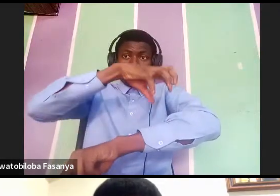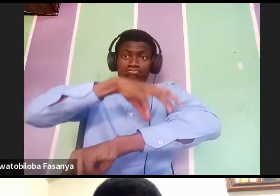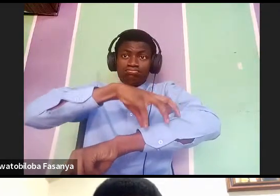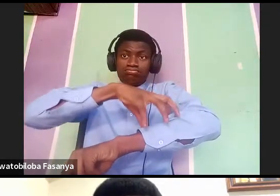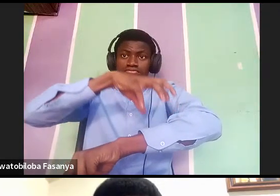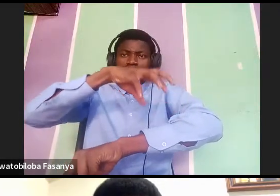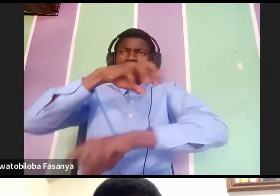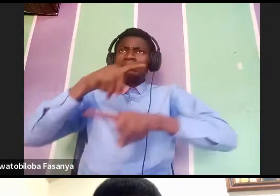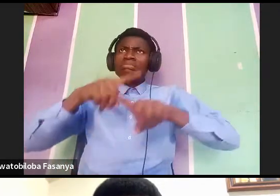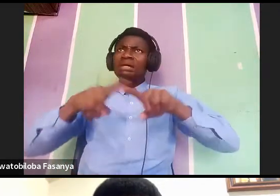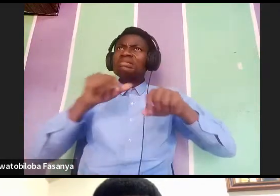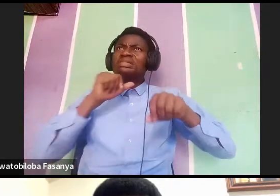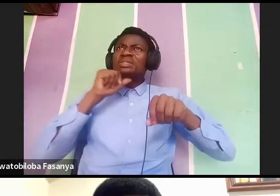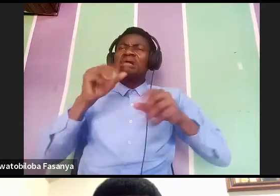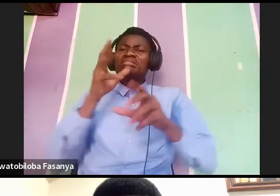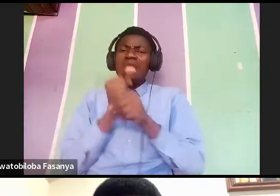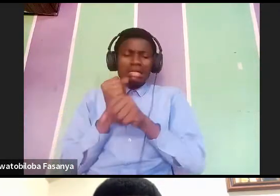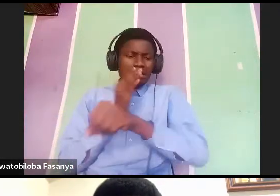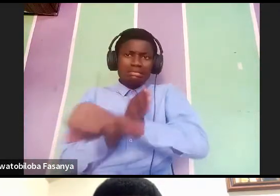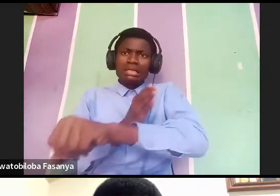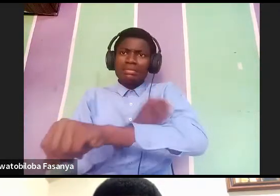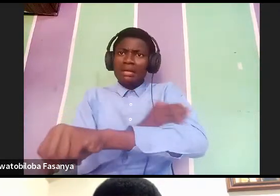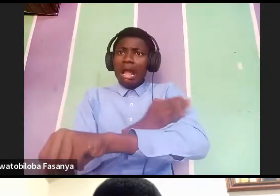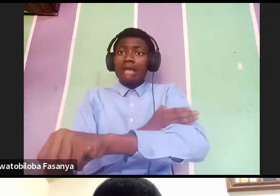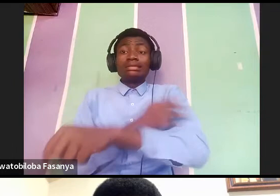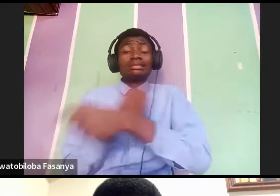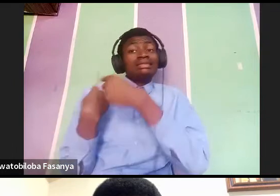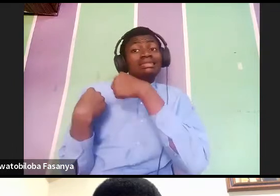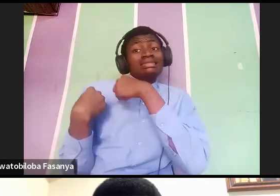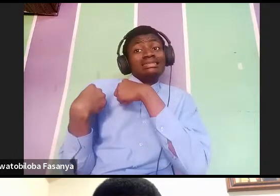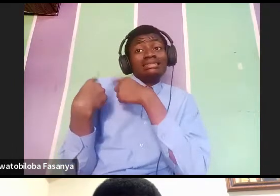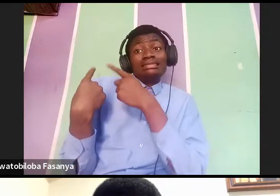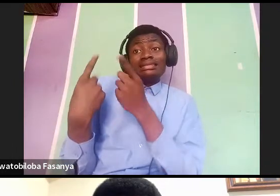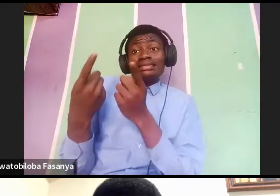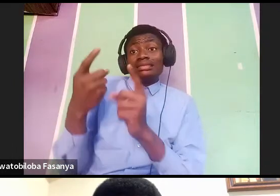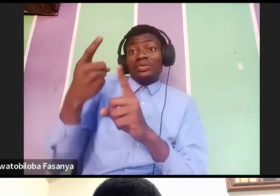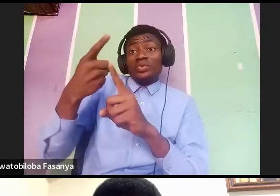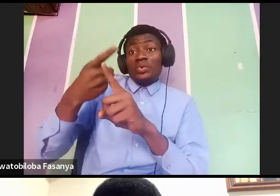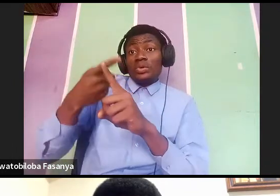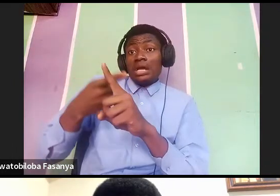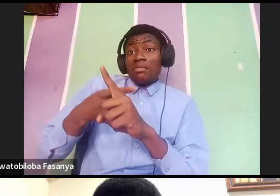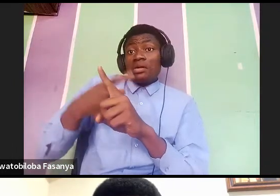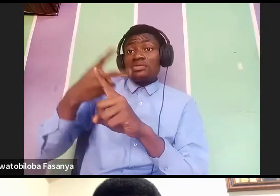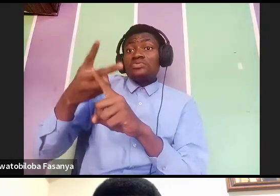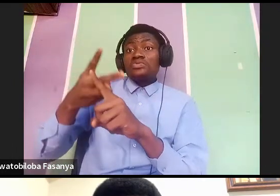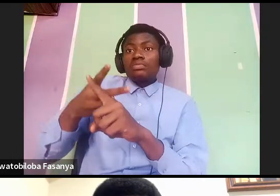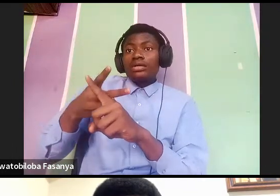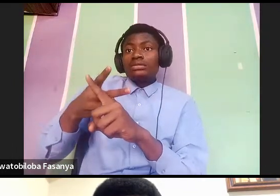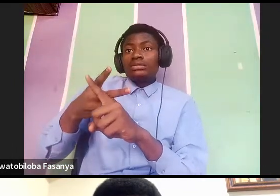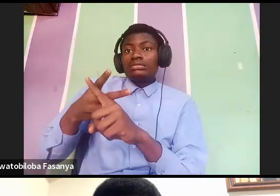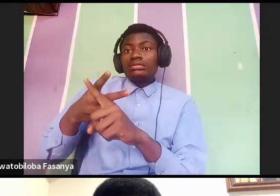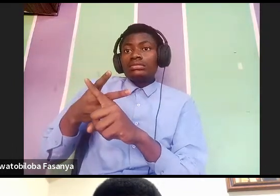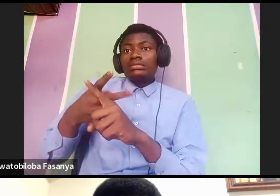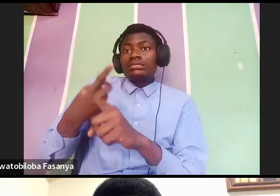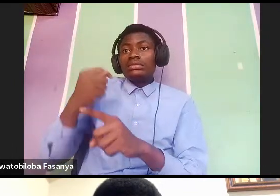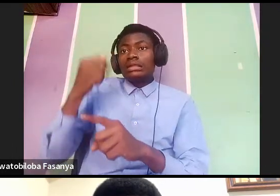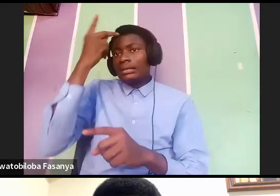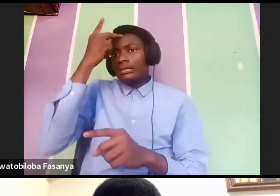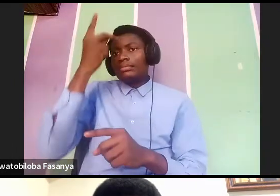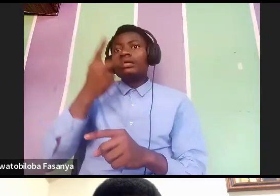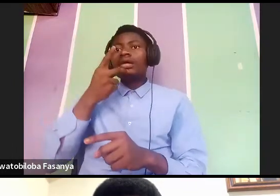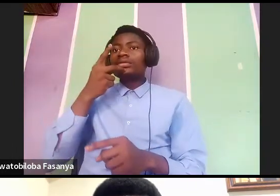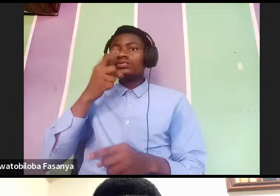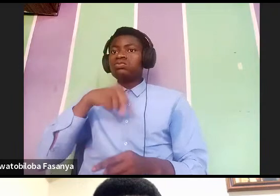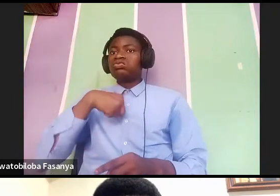getting better. This is more than a month or 2 months, and the parents are really they're really hungry about the turn of